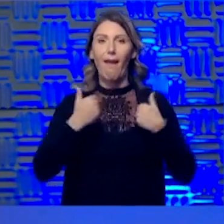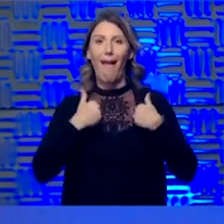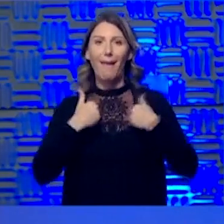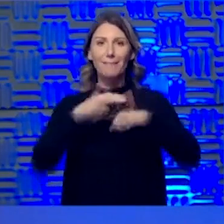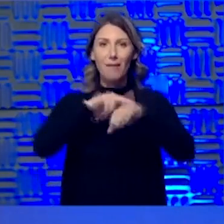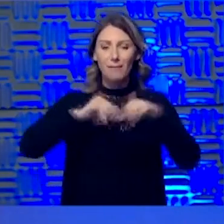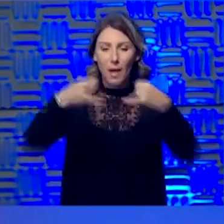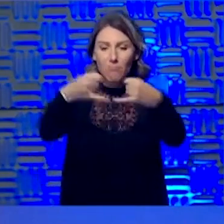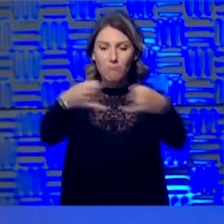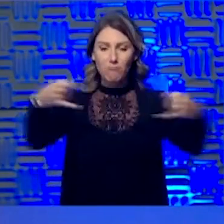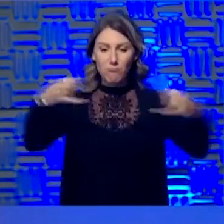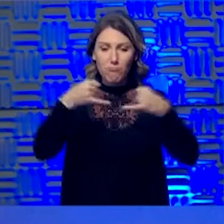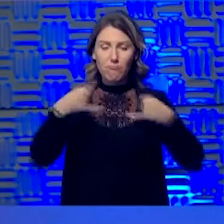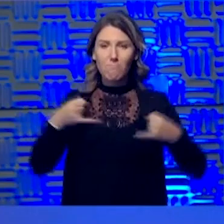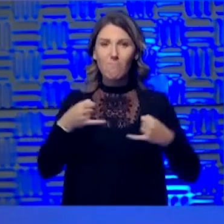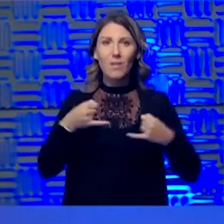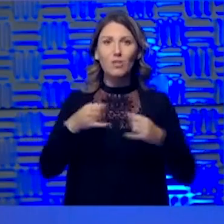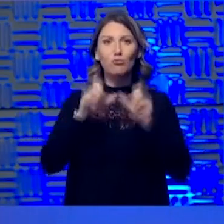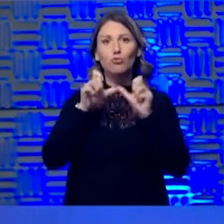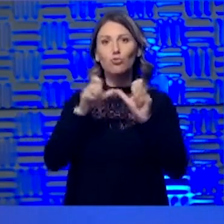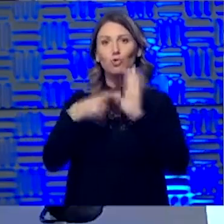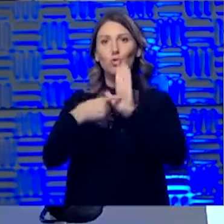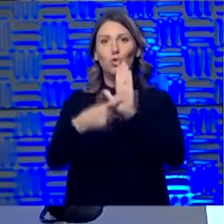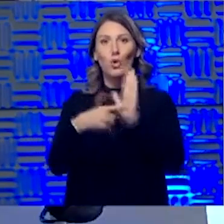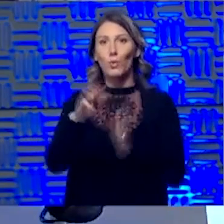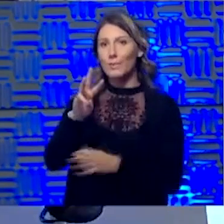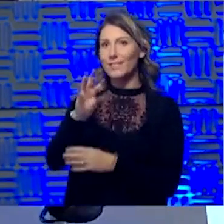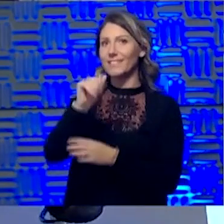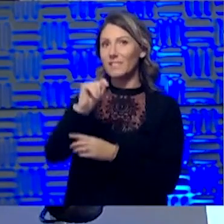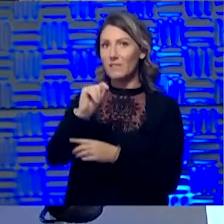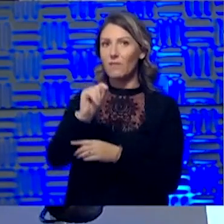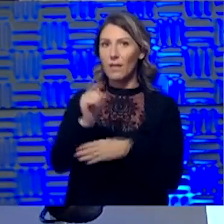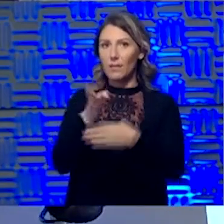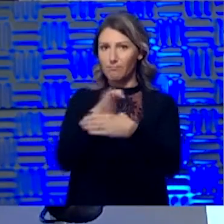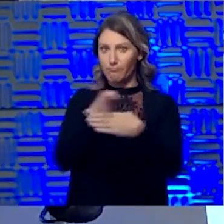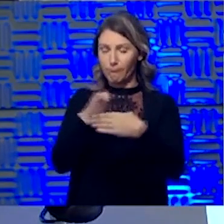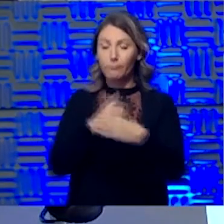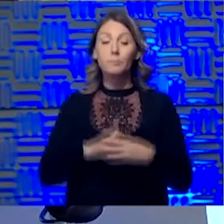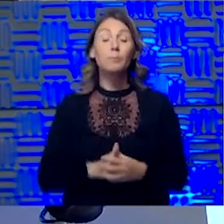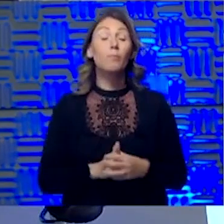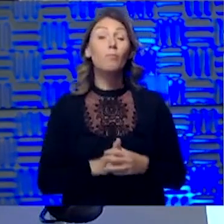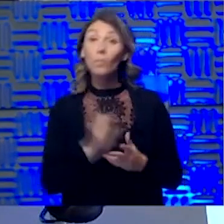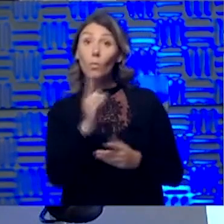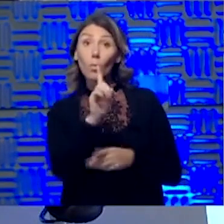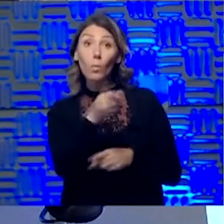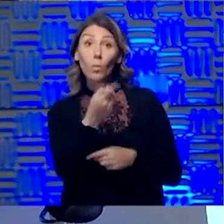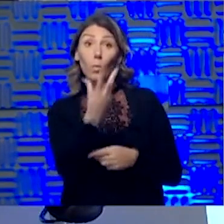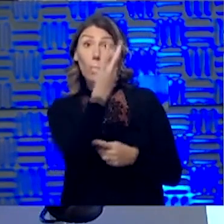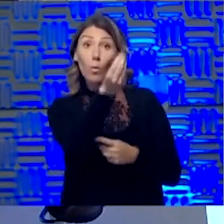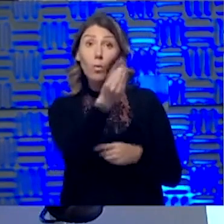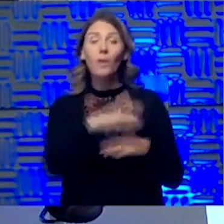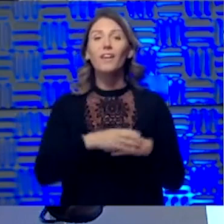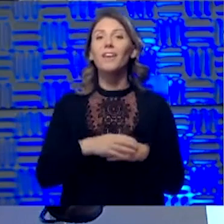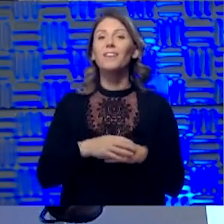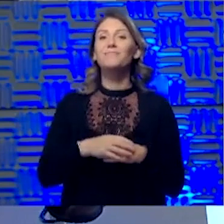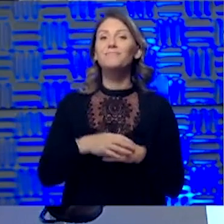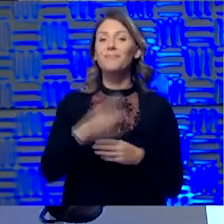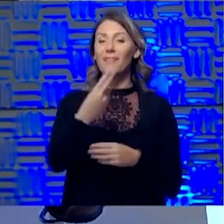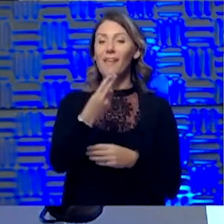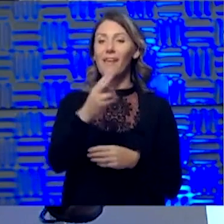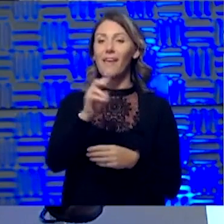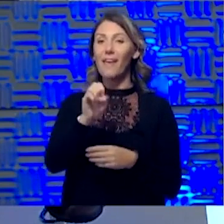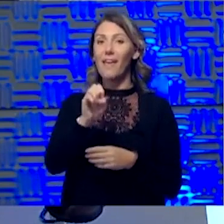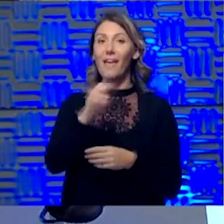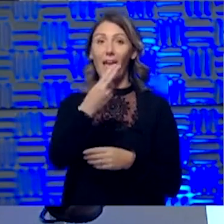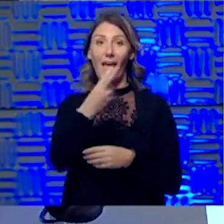so that's how it is. So where do you go? So I go to Hy-Vee typically. One